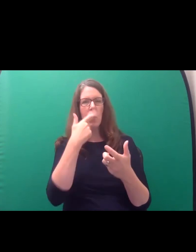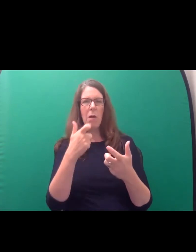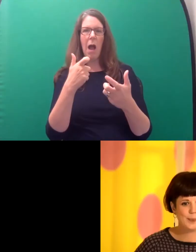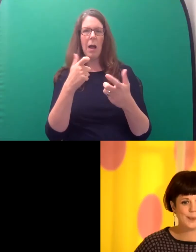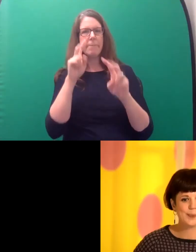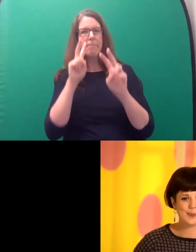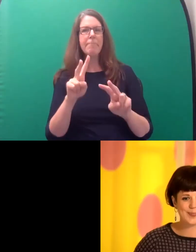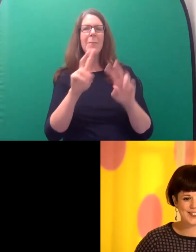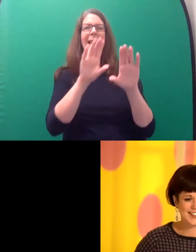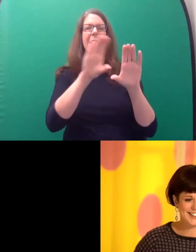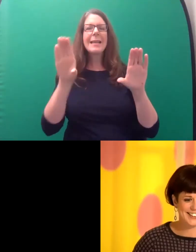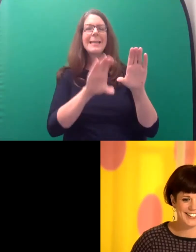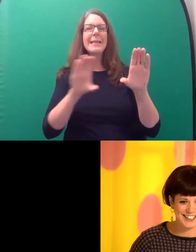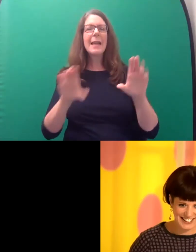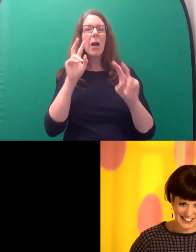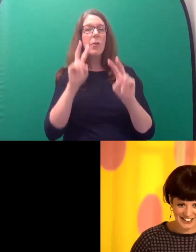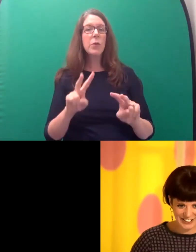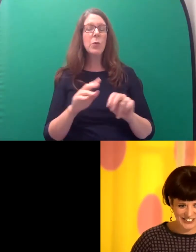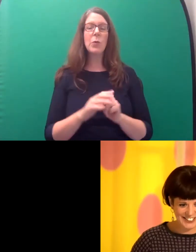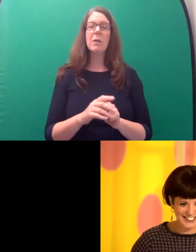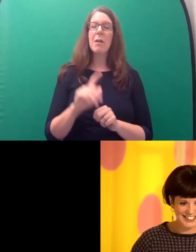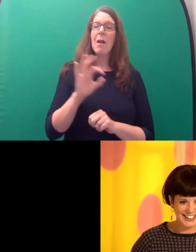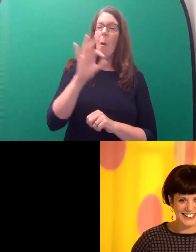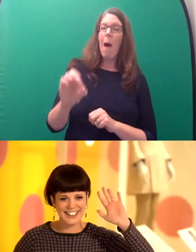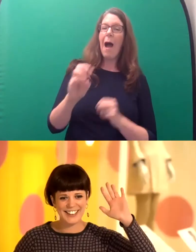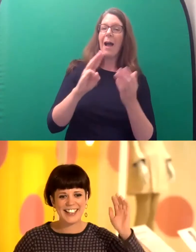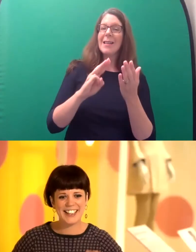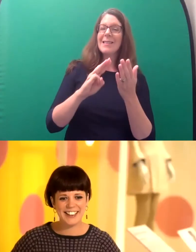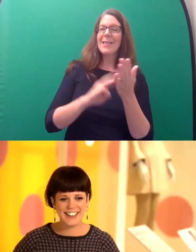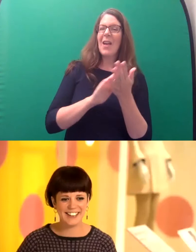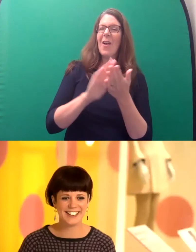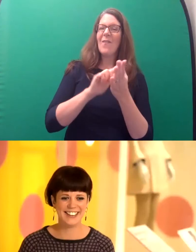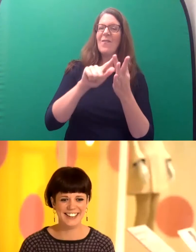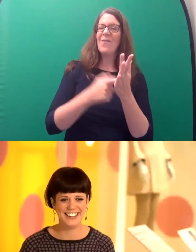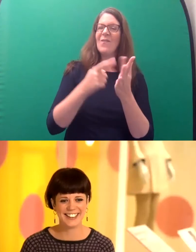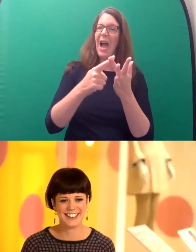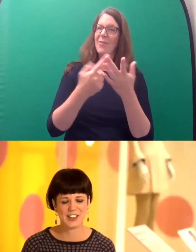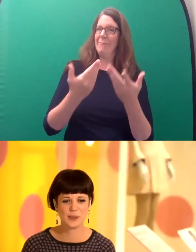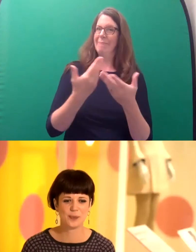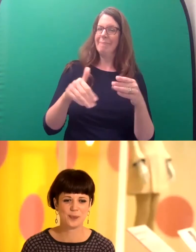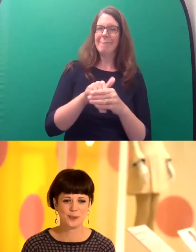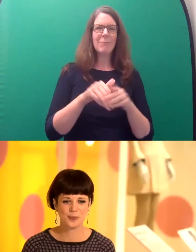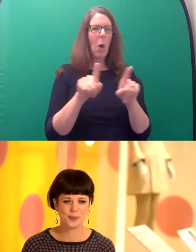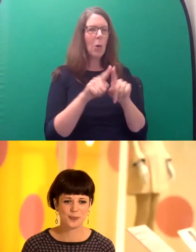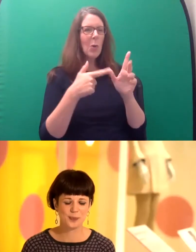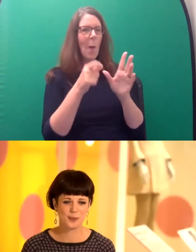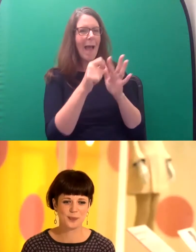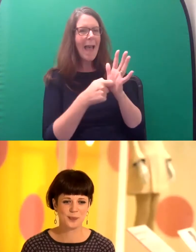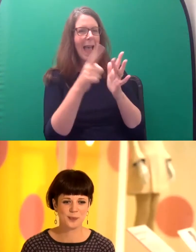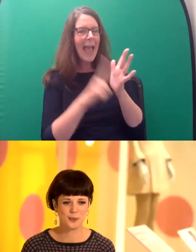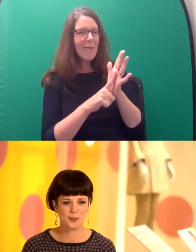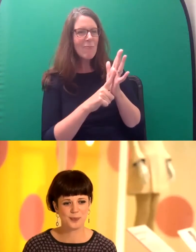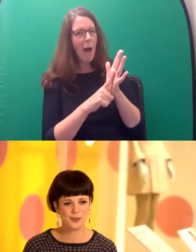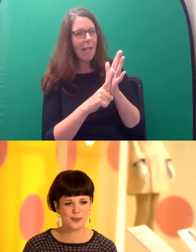They should be with us any second. That's Mhairi right there, if she wants to just turn her sound on. Hi there. Hi. And April, again, if you want to just turn your mic on.